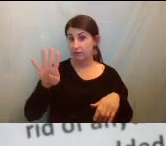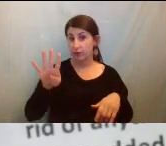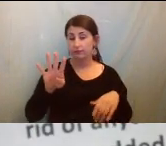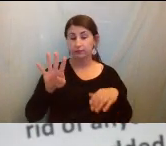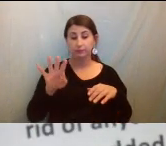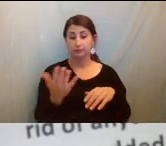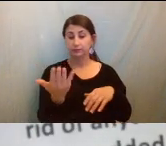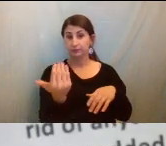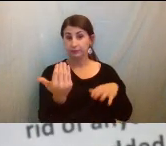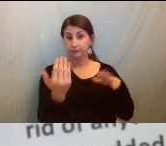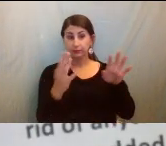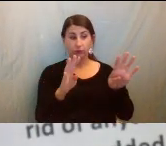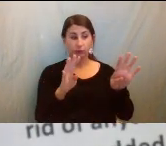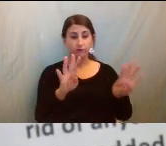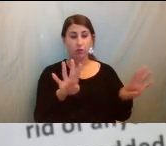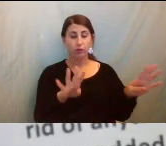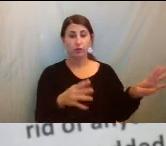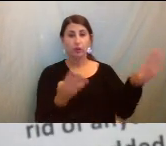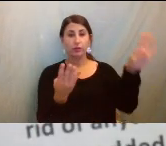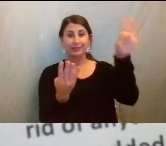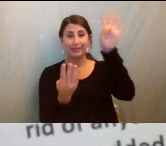4 goes into 15